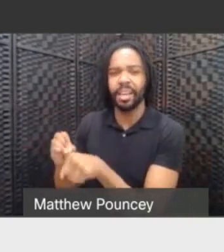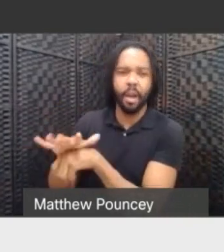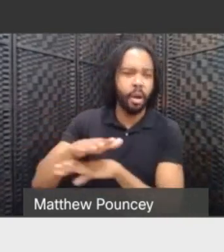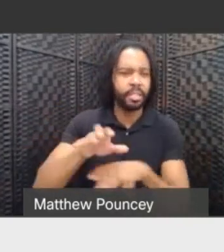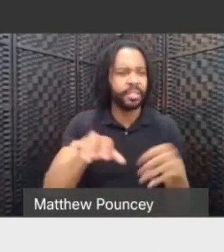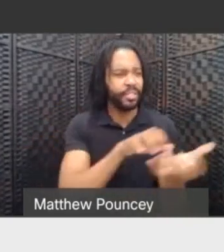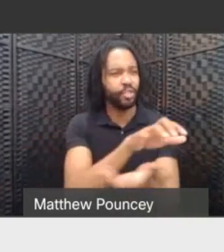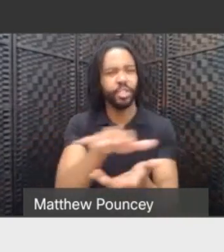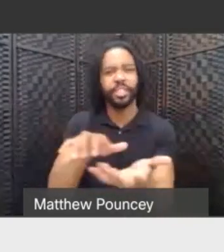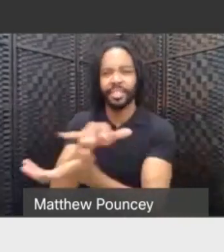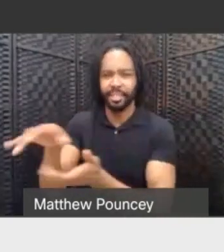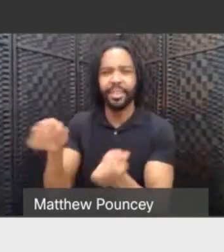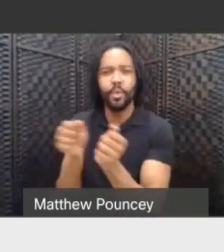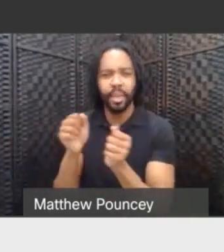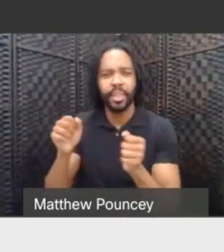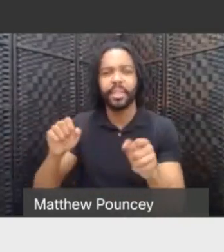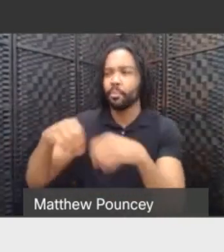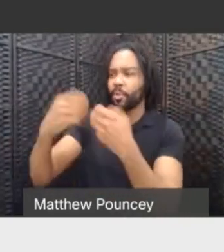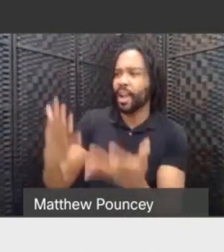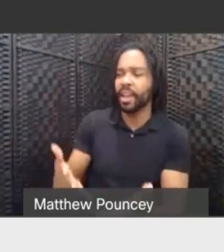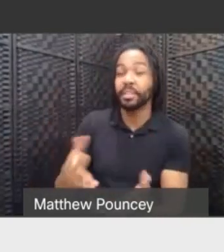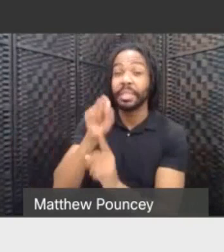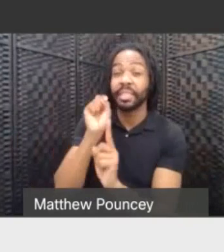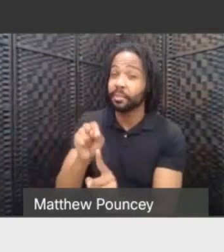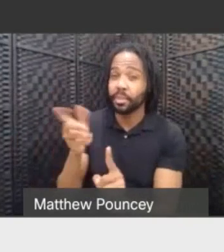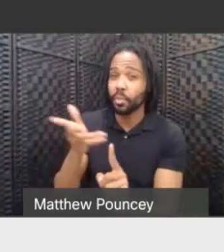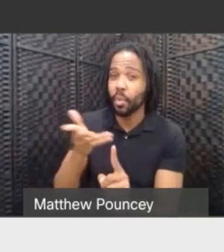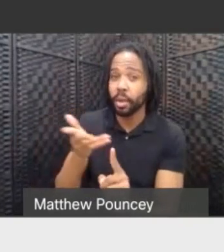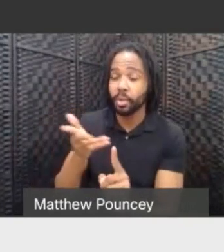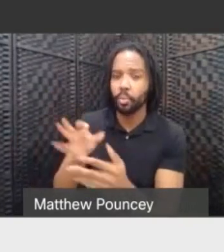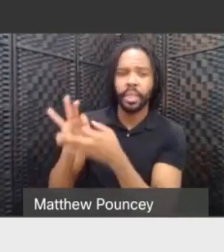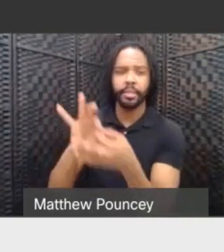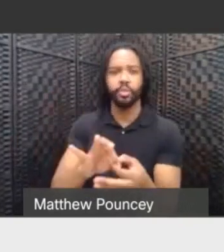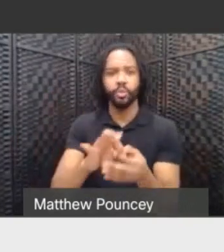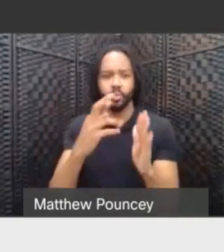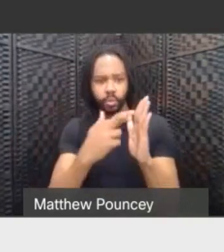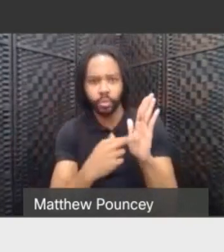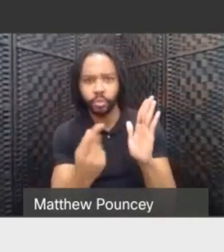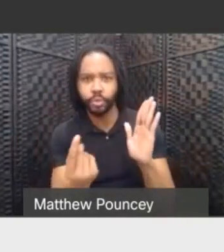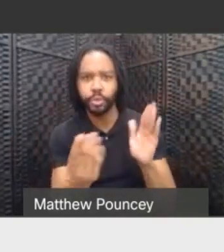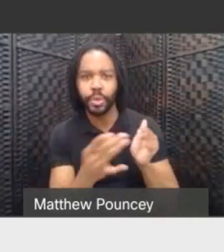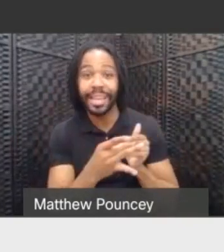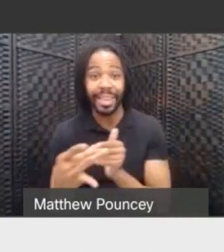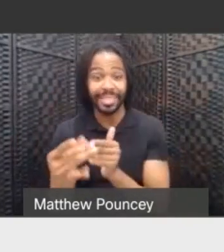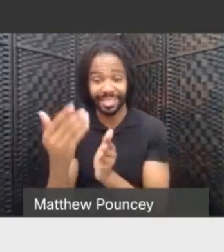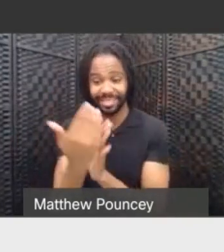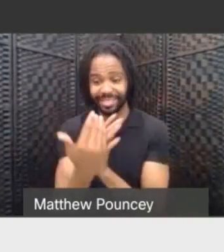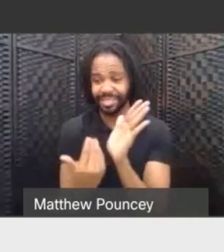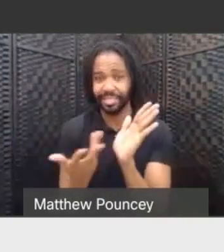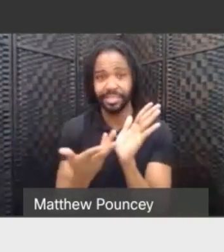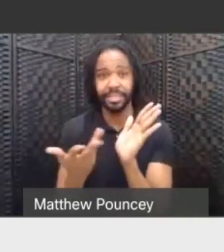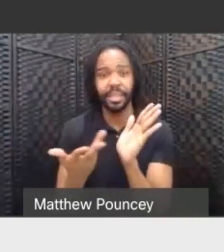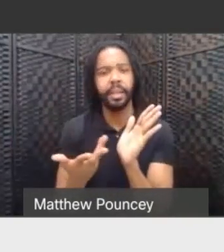confusion among our providers, specifically when it comes to guidance where levels of